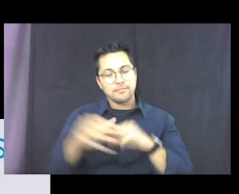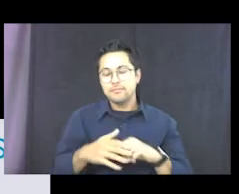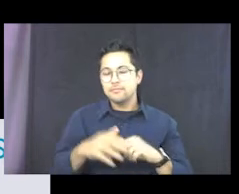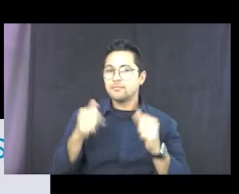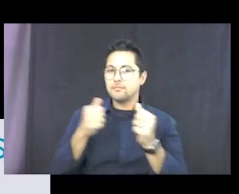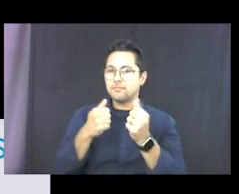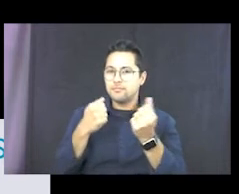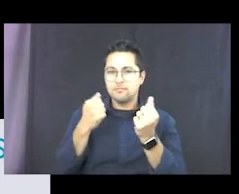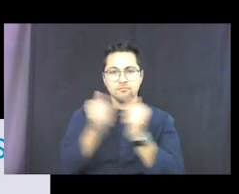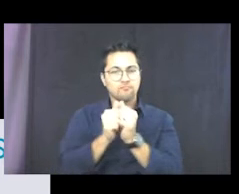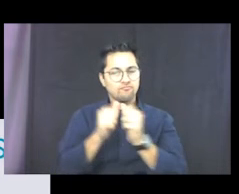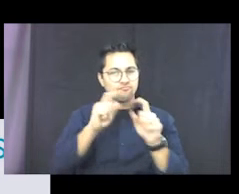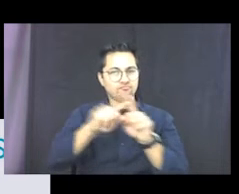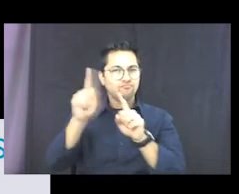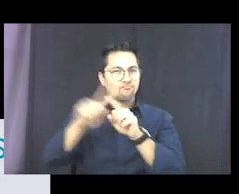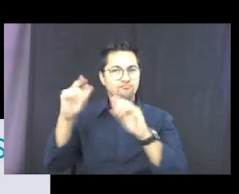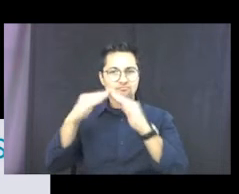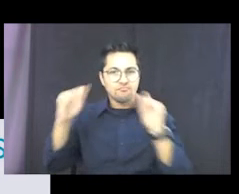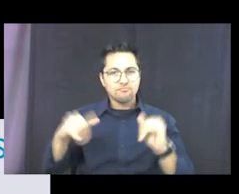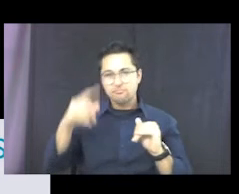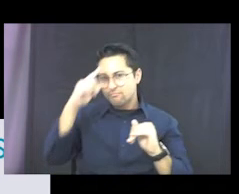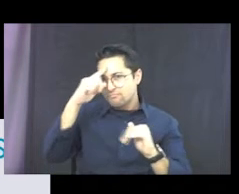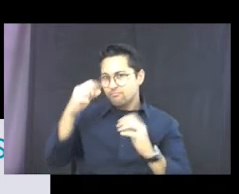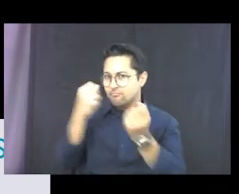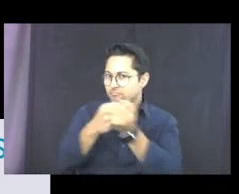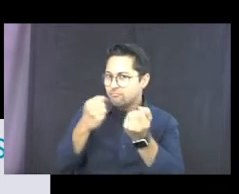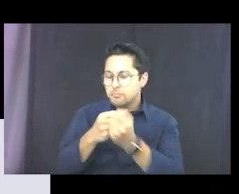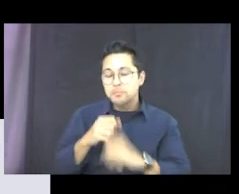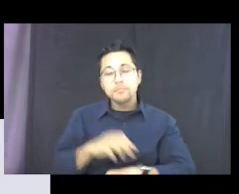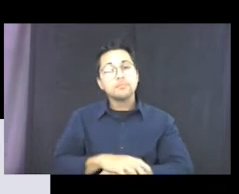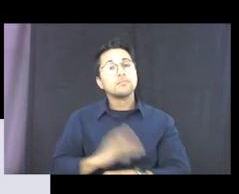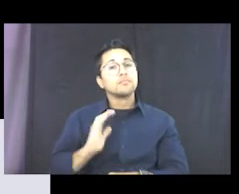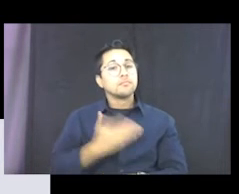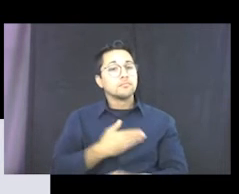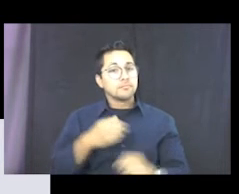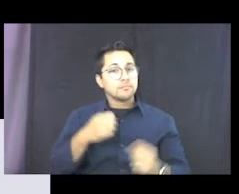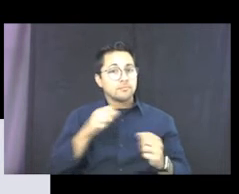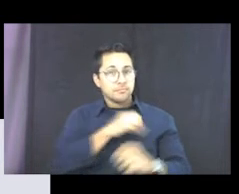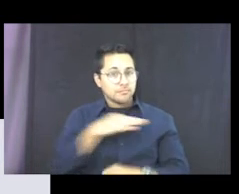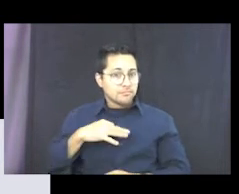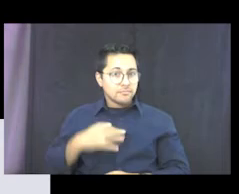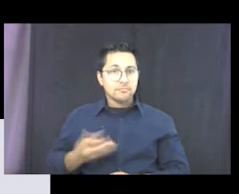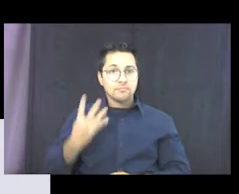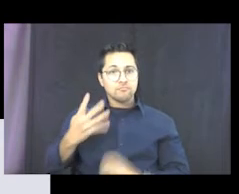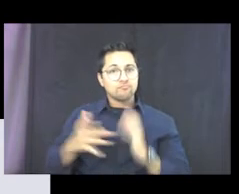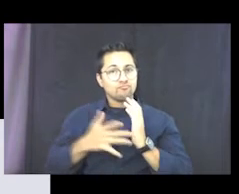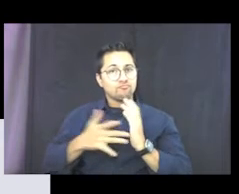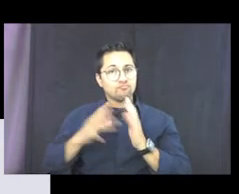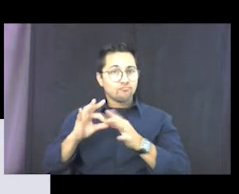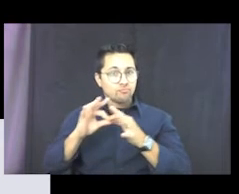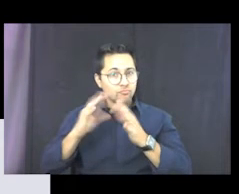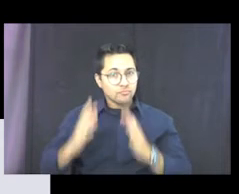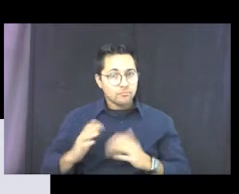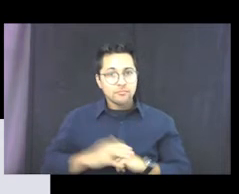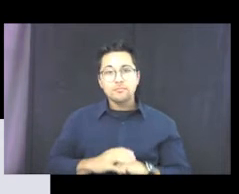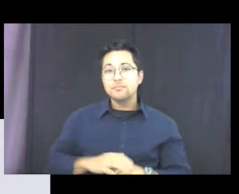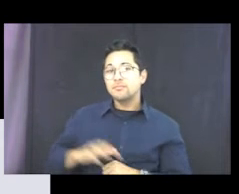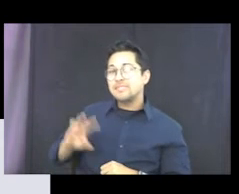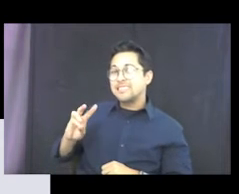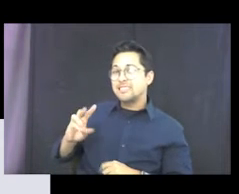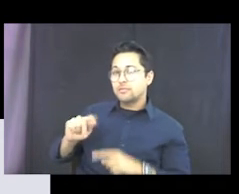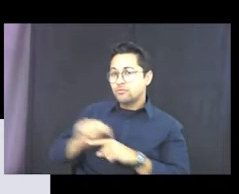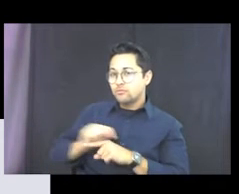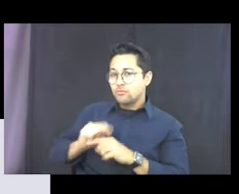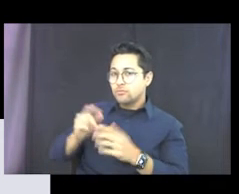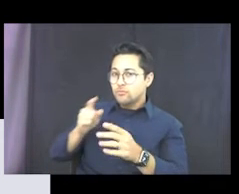of support and a universal education system. Our staff includes 4 technology coordinators and 6 training